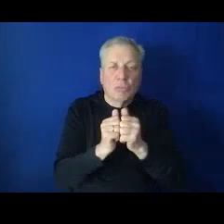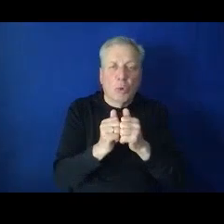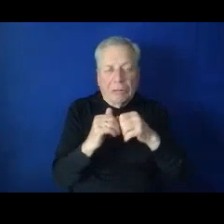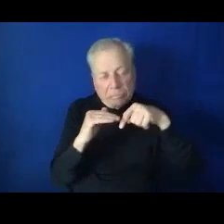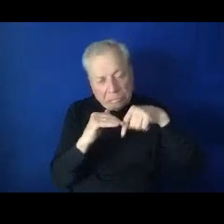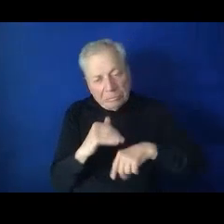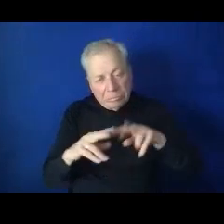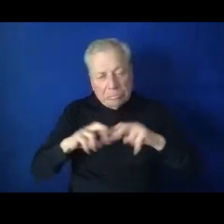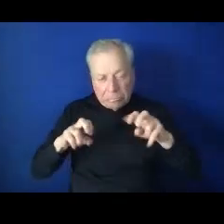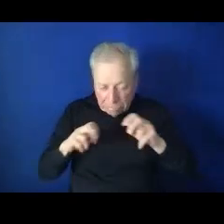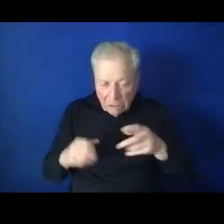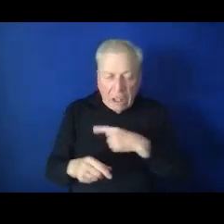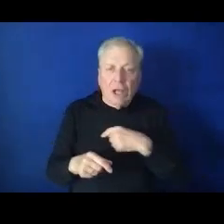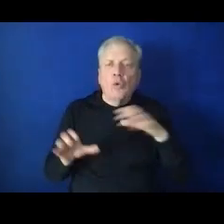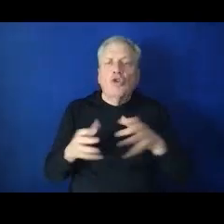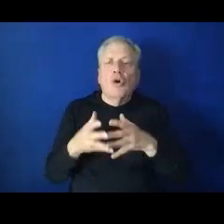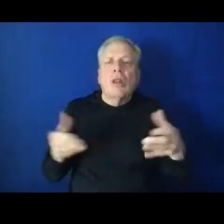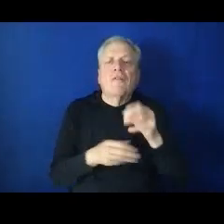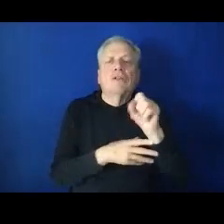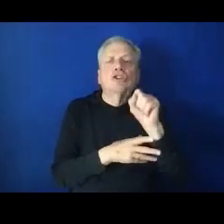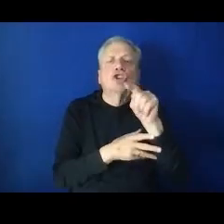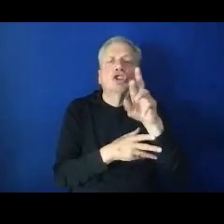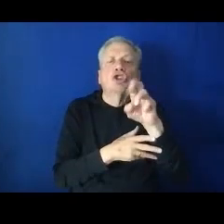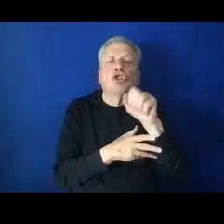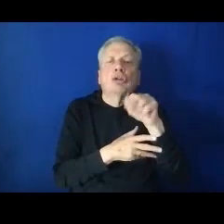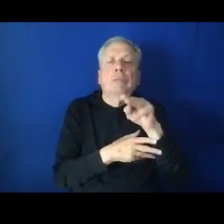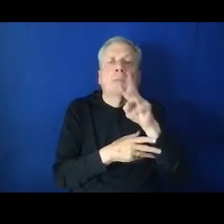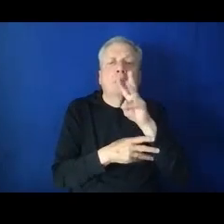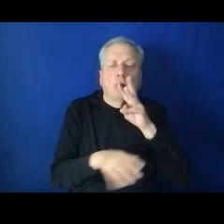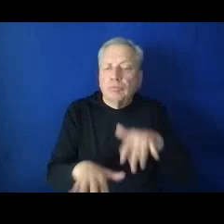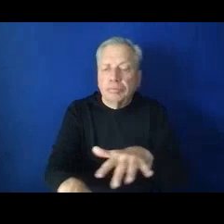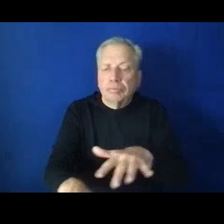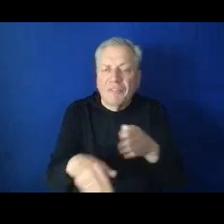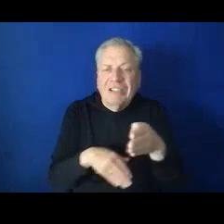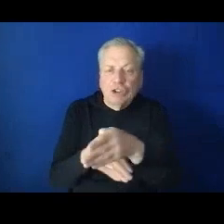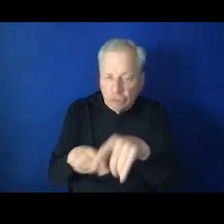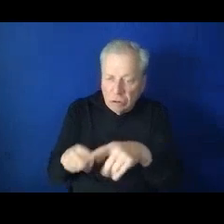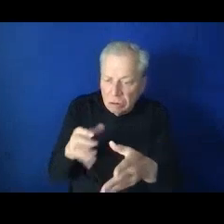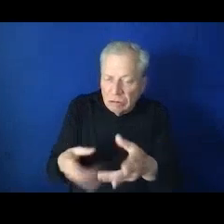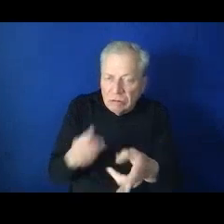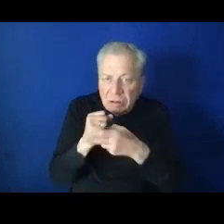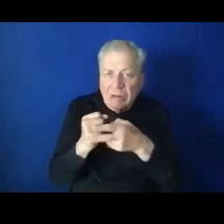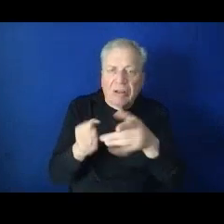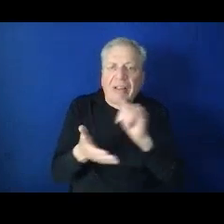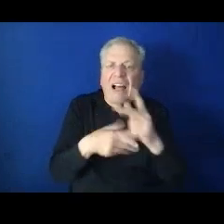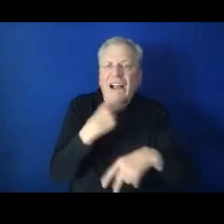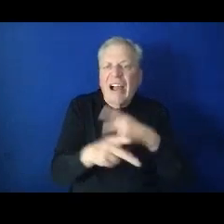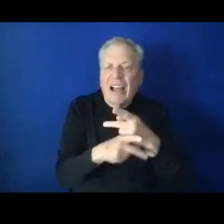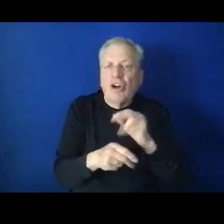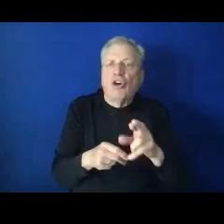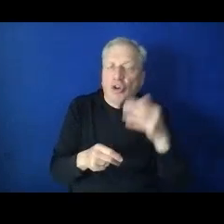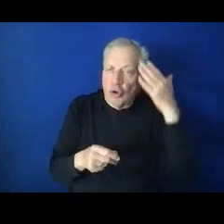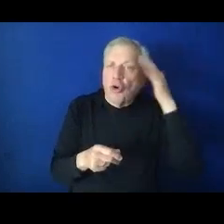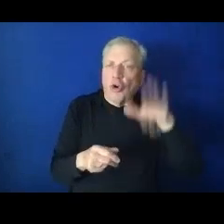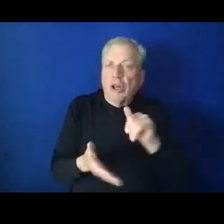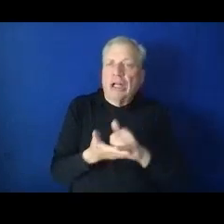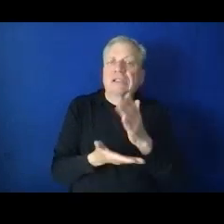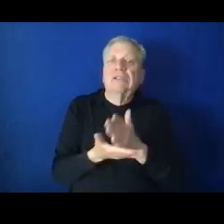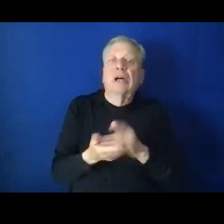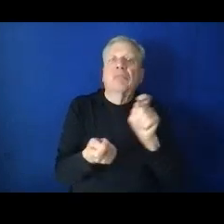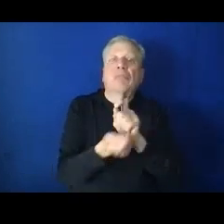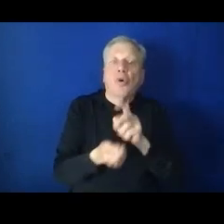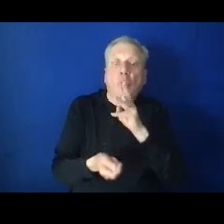do a lot of stream fish restoration, a lot of climate refugia type work where we know that certain waters are going to get